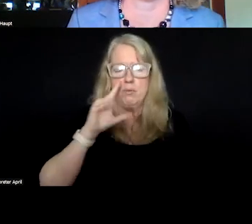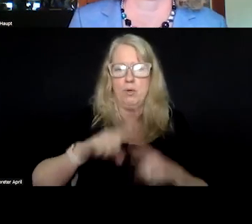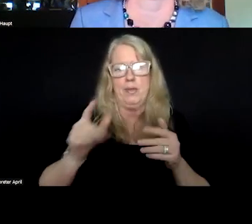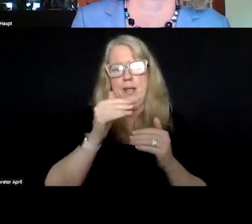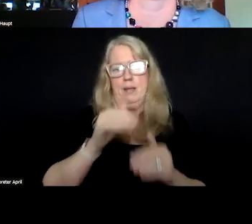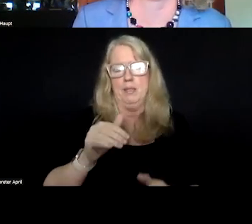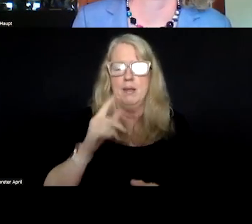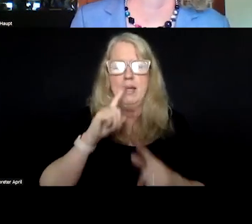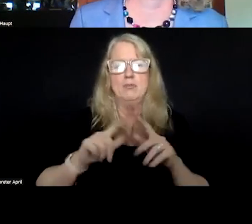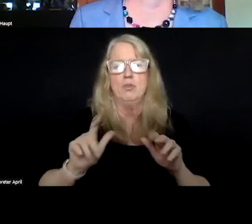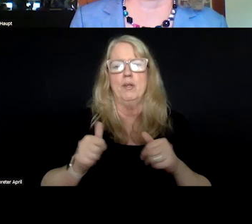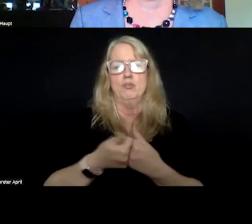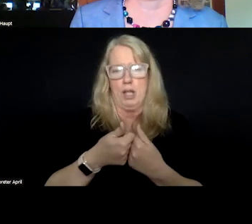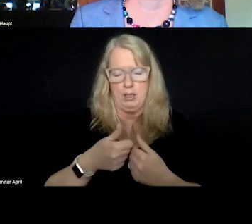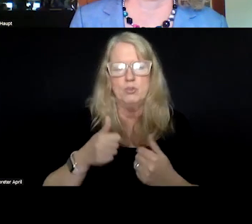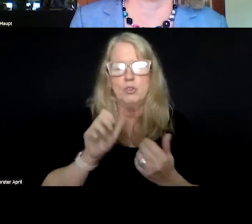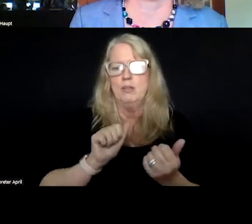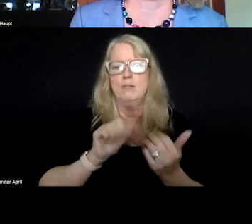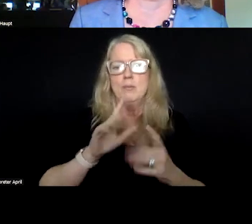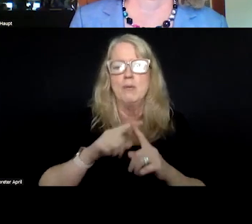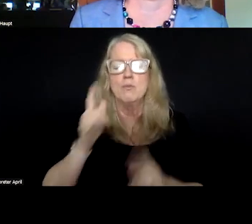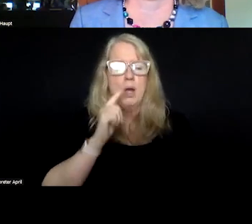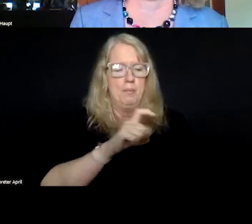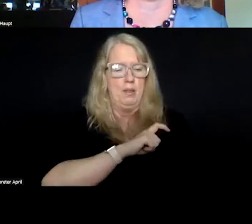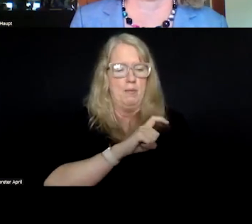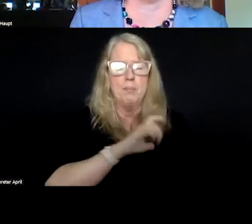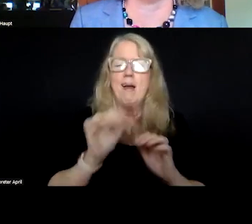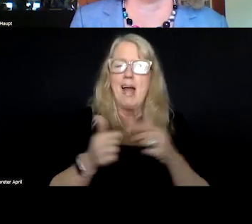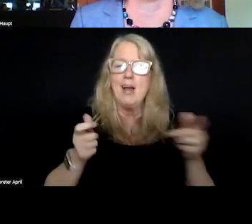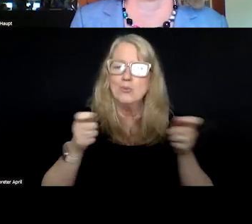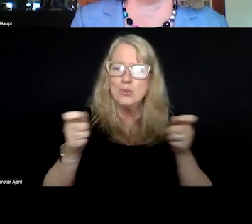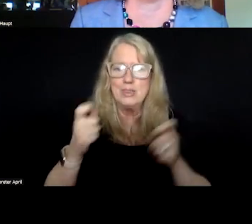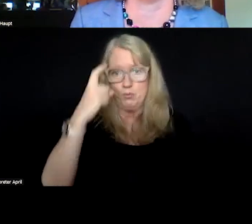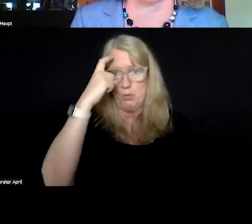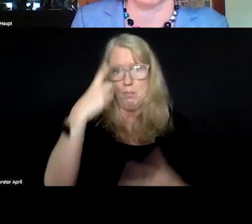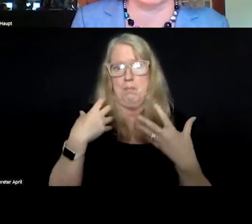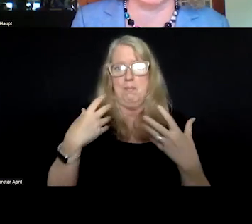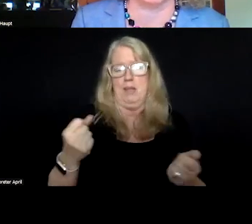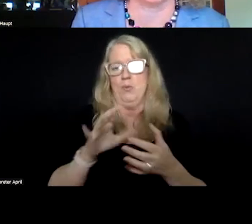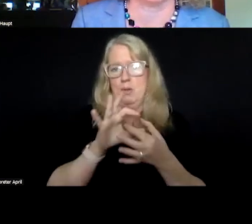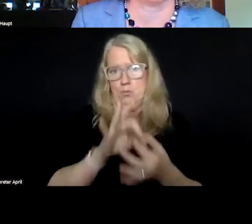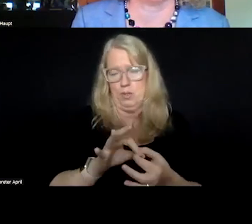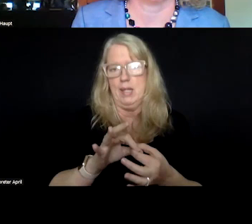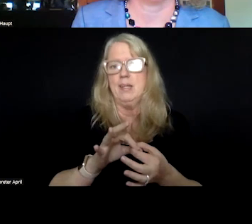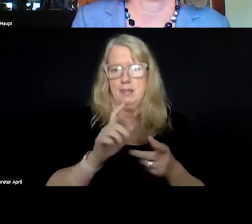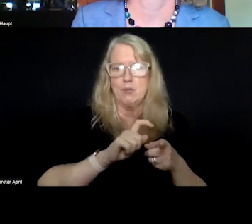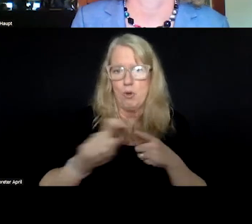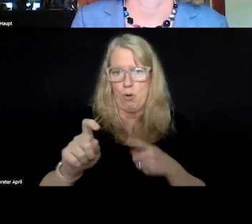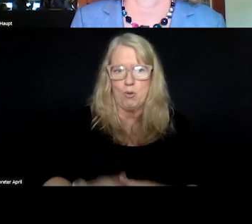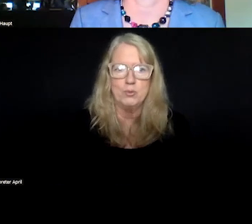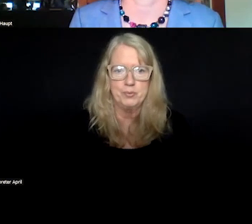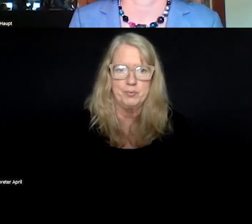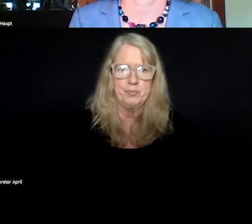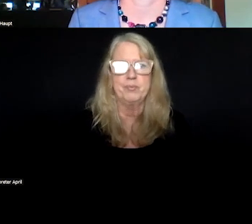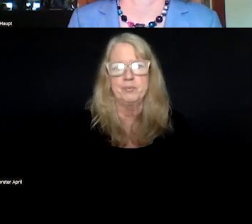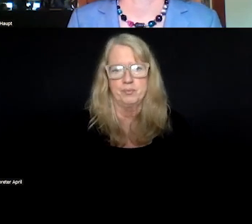and challenges faced by law enforcement in dealing with mental health related calls. All